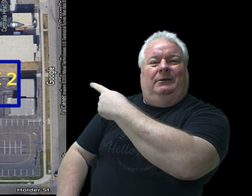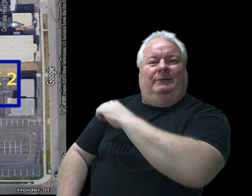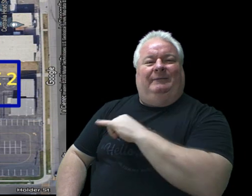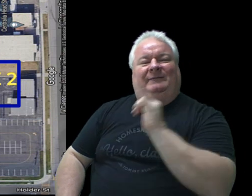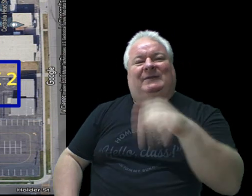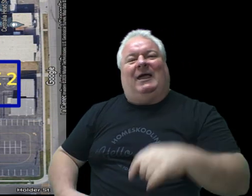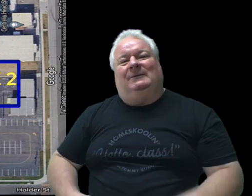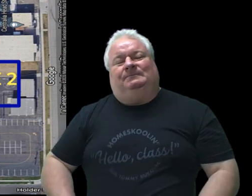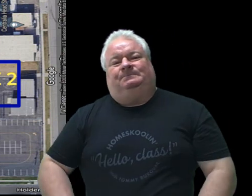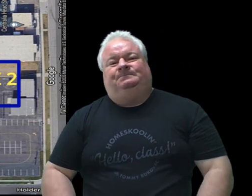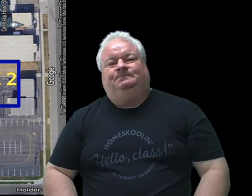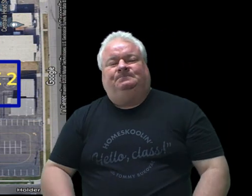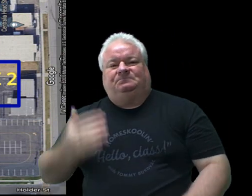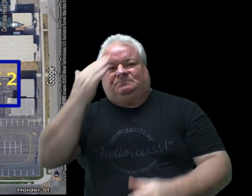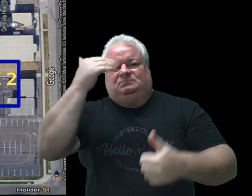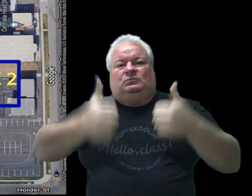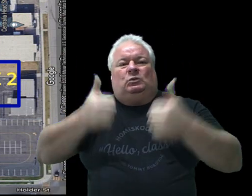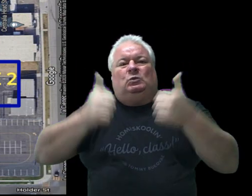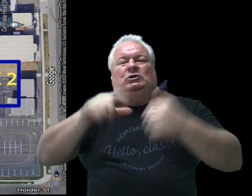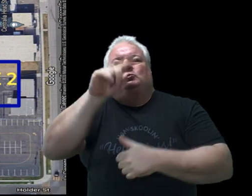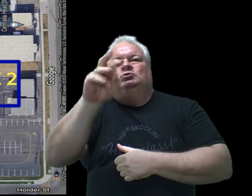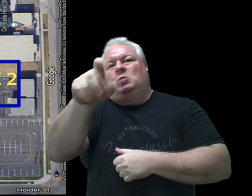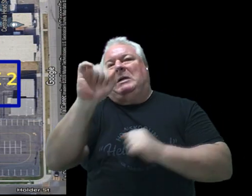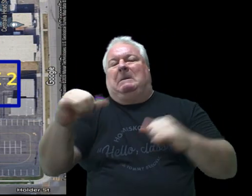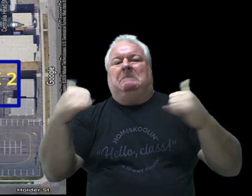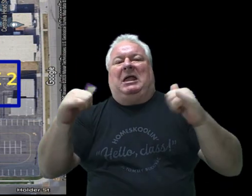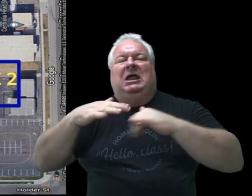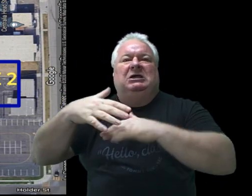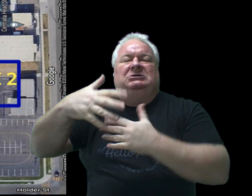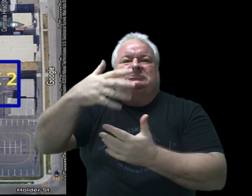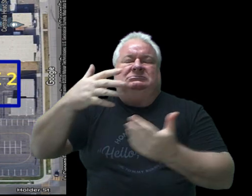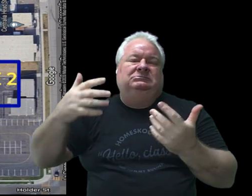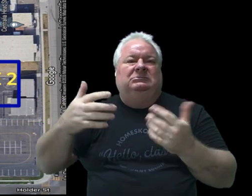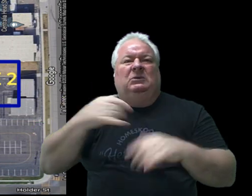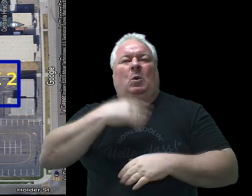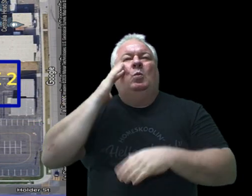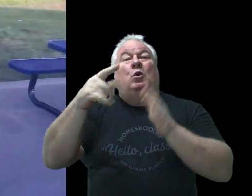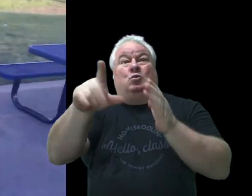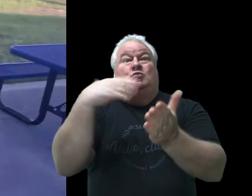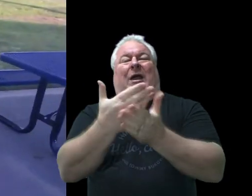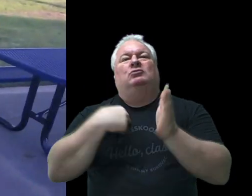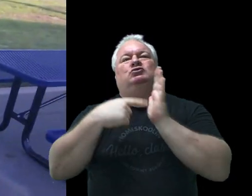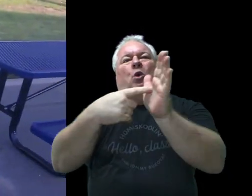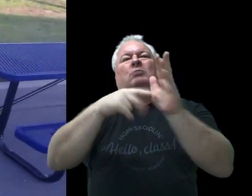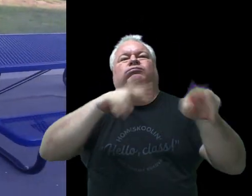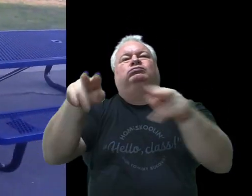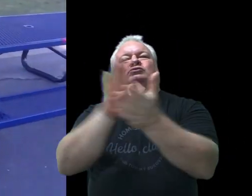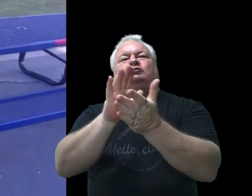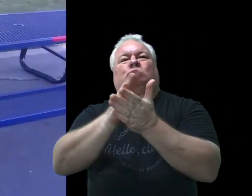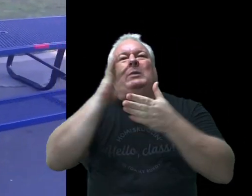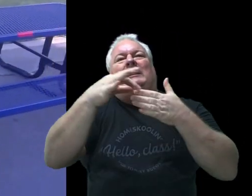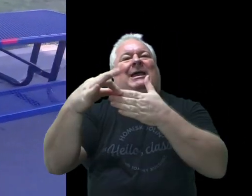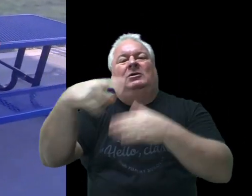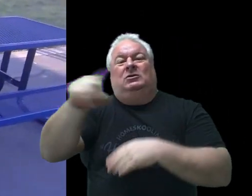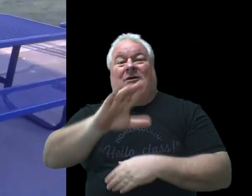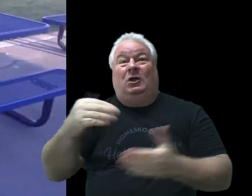make sure that you know which zone you can play in. And we're going to walk through the campus when you arrive. Take a